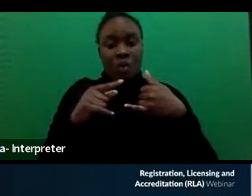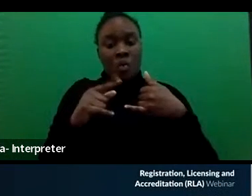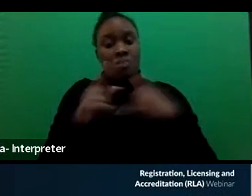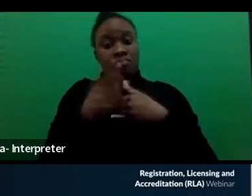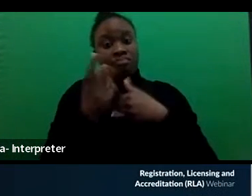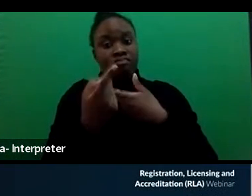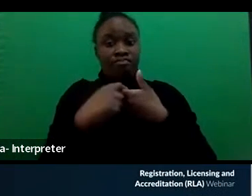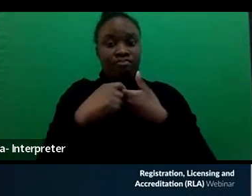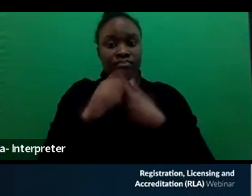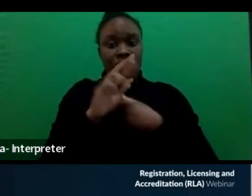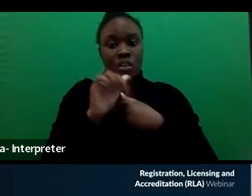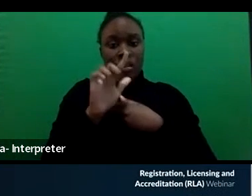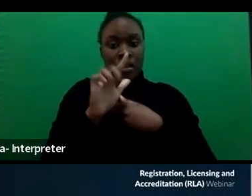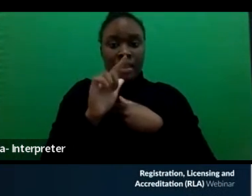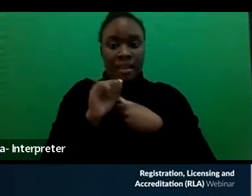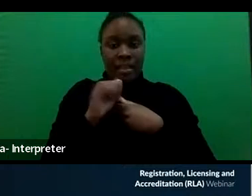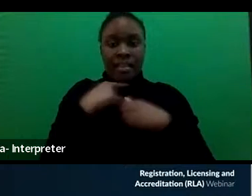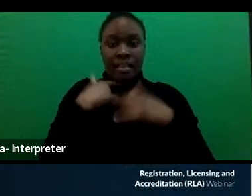RLA?